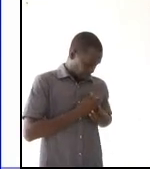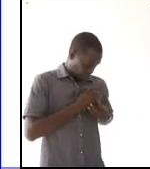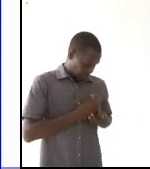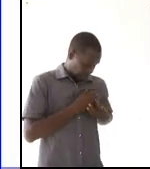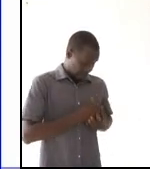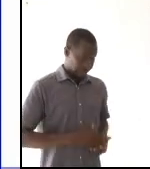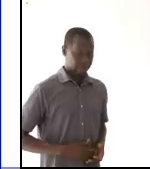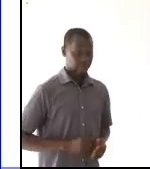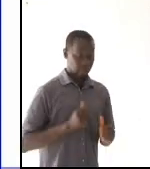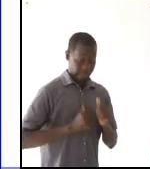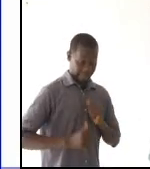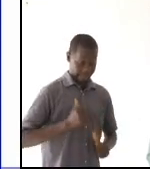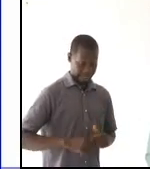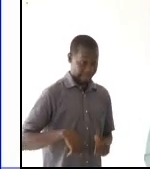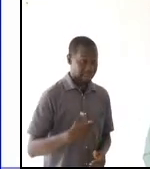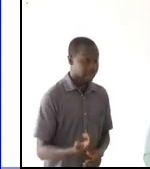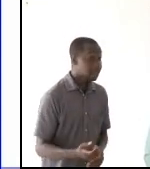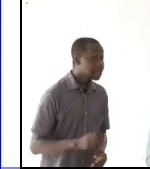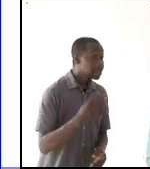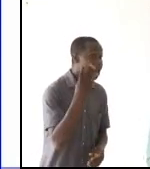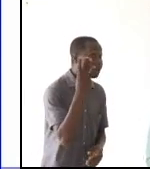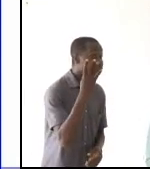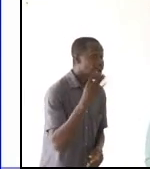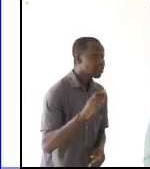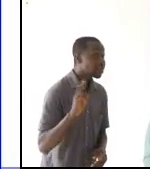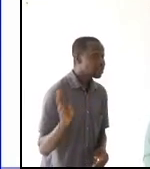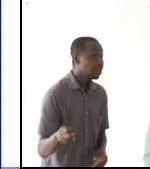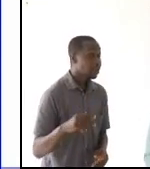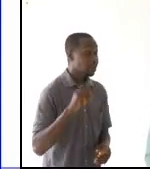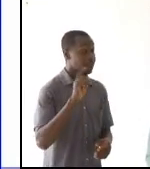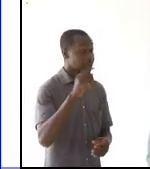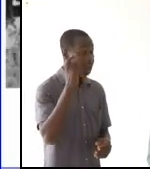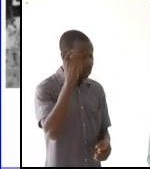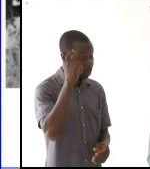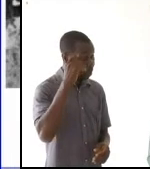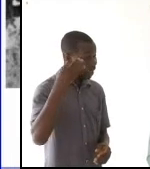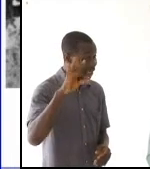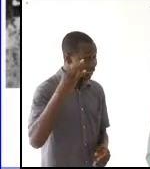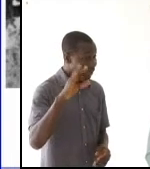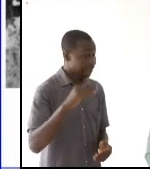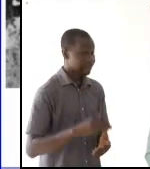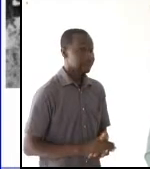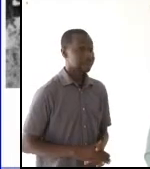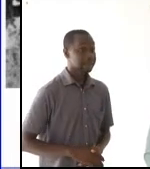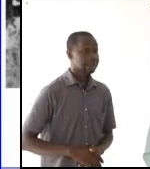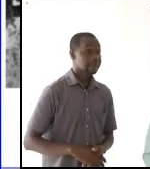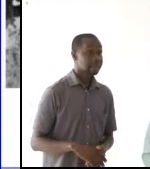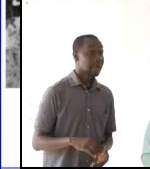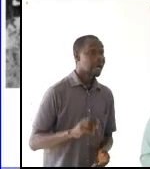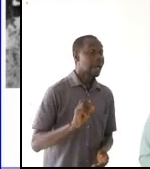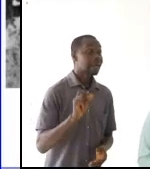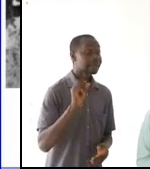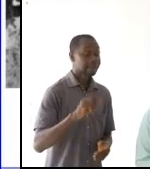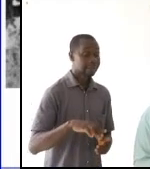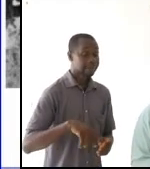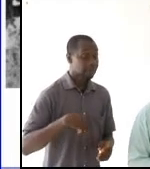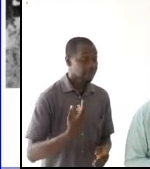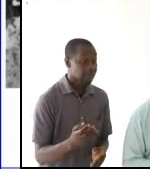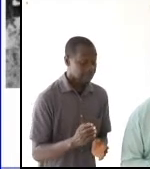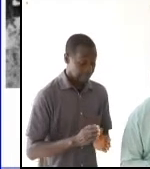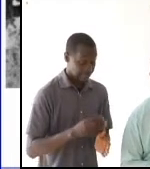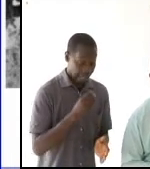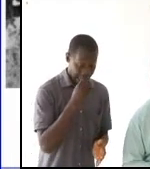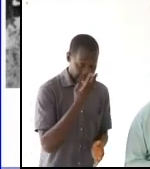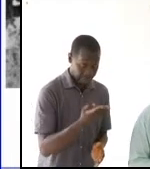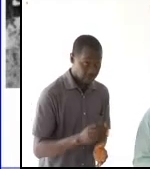so on. So these are 4 important hormones that we need to learn about. As I mentioned,